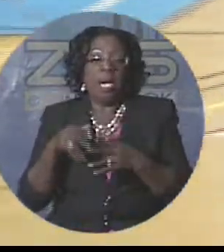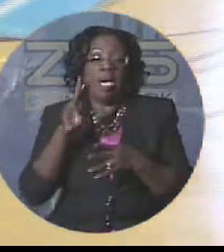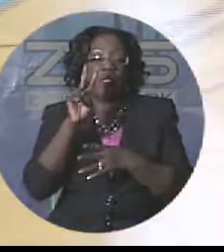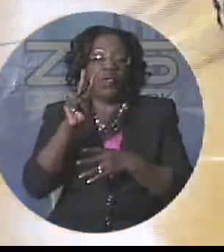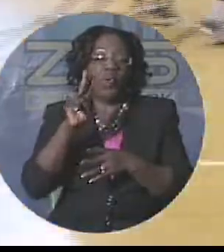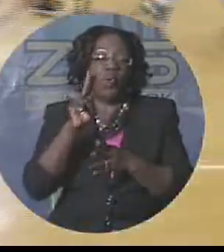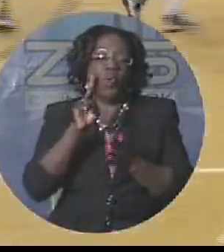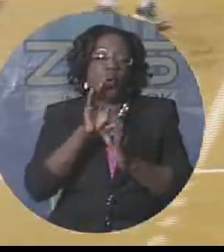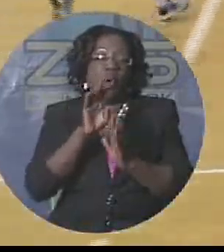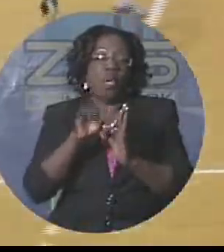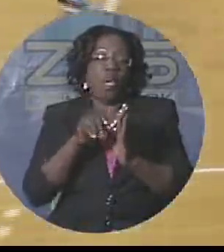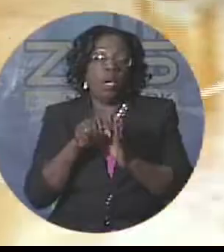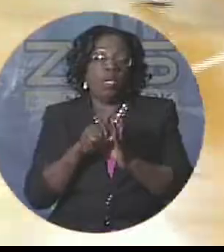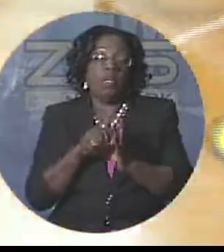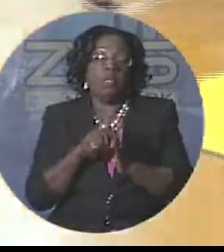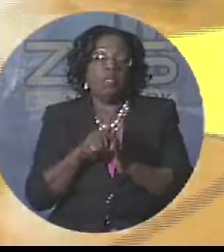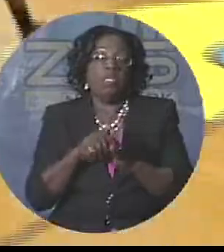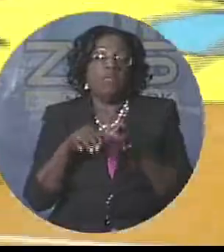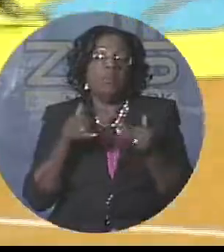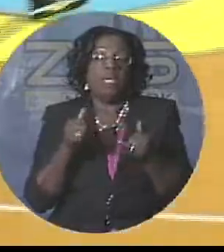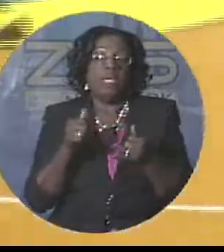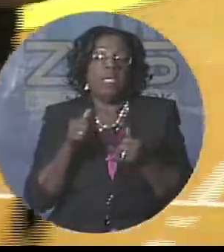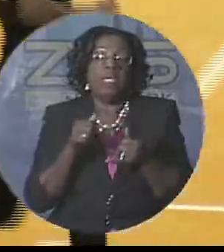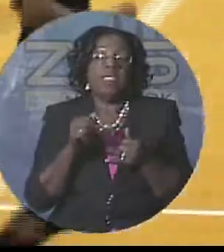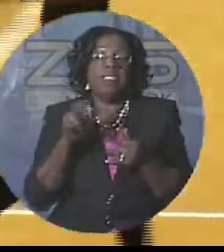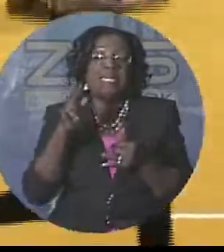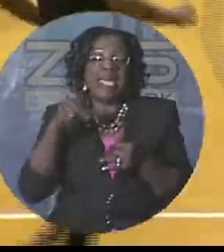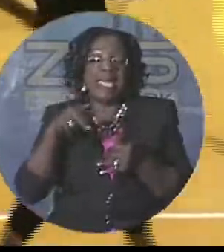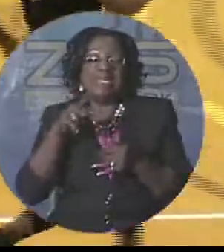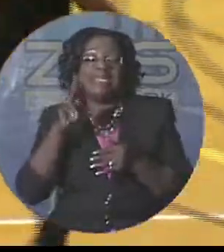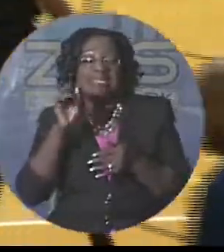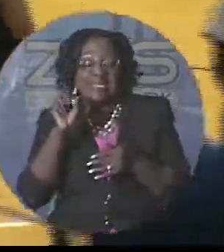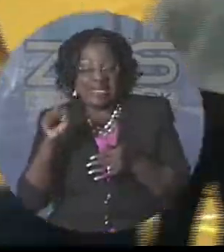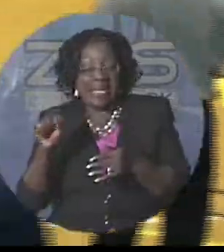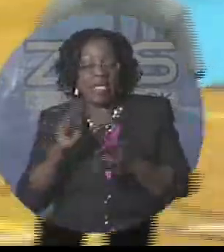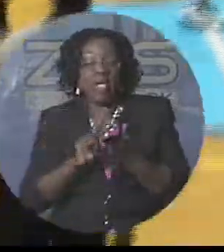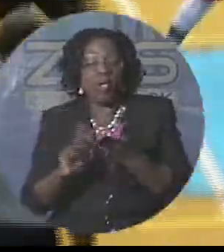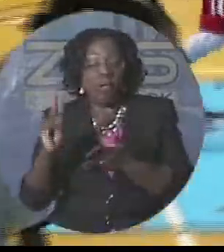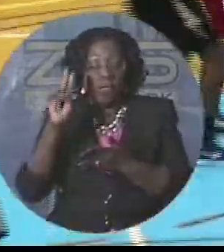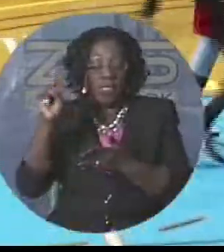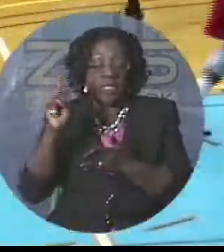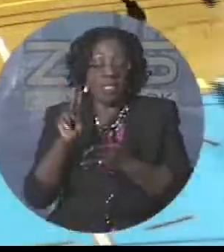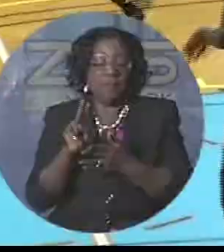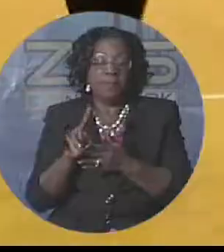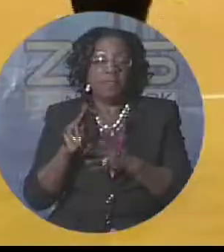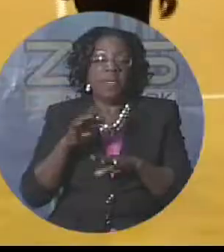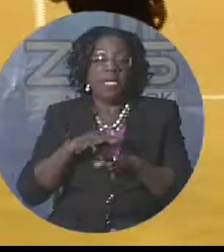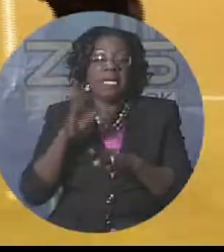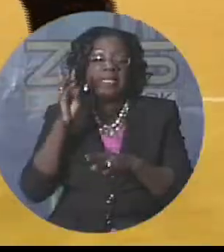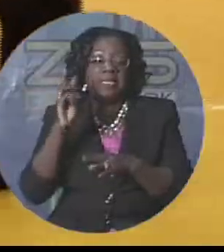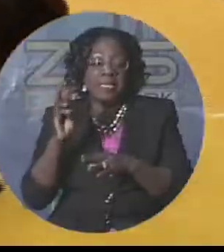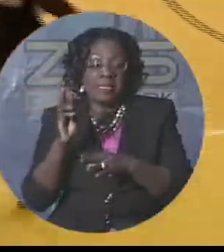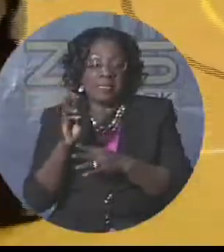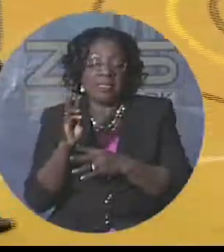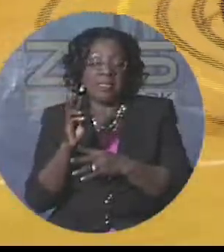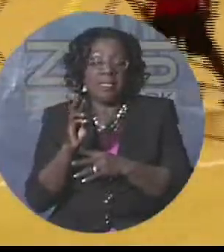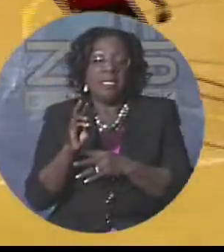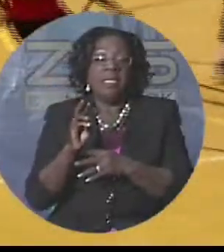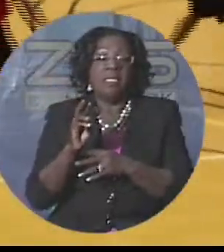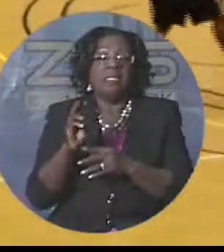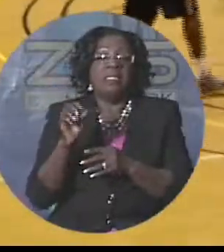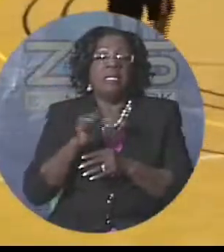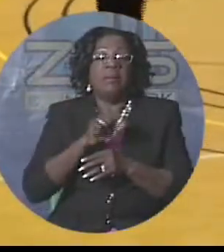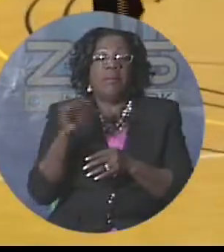the NPBA All-Stars. That's followed at 4 by IBA Elite and Nicholls State. Then at 6, the